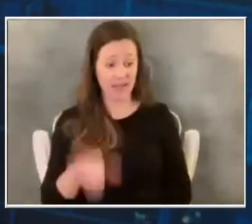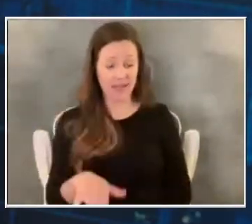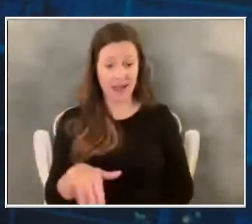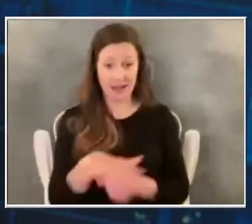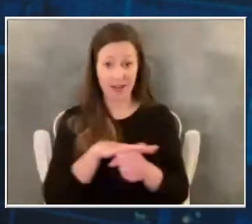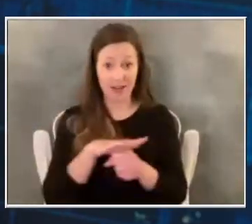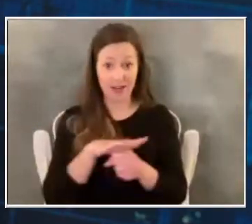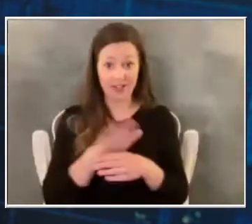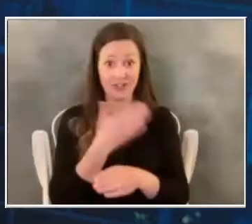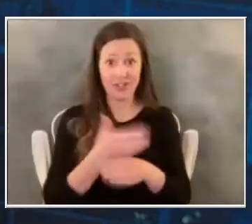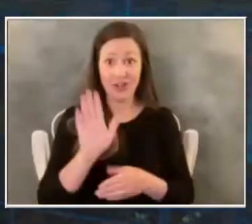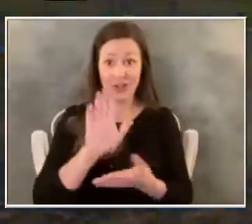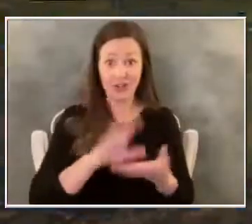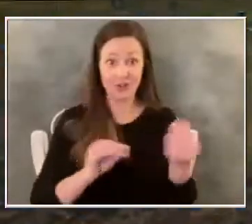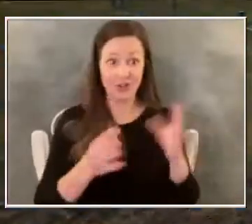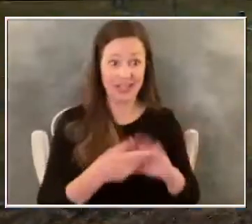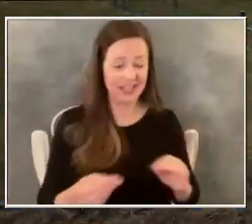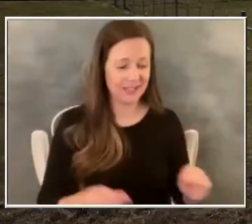with KCTV5.